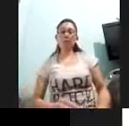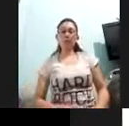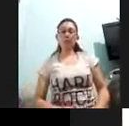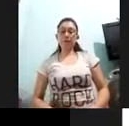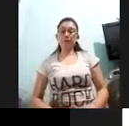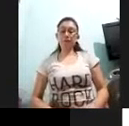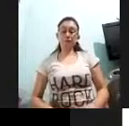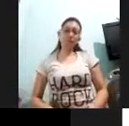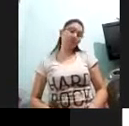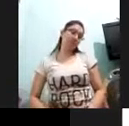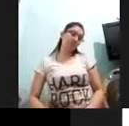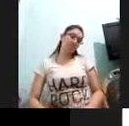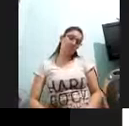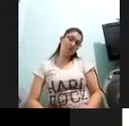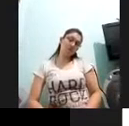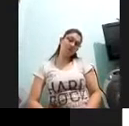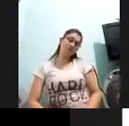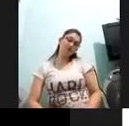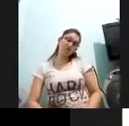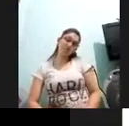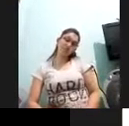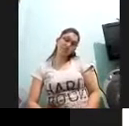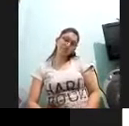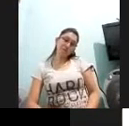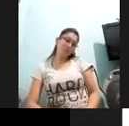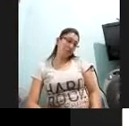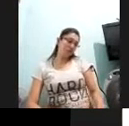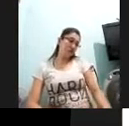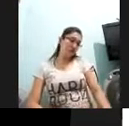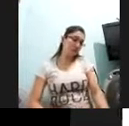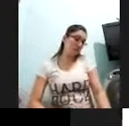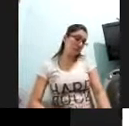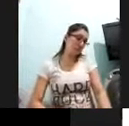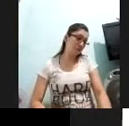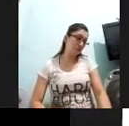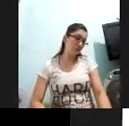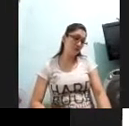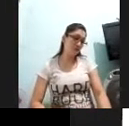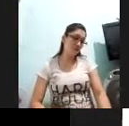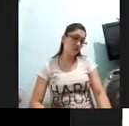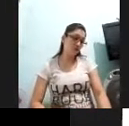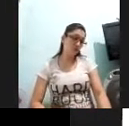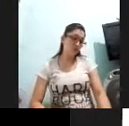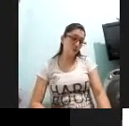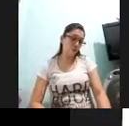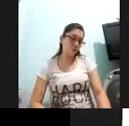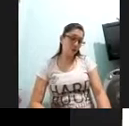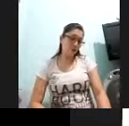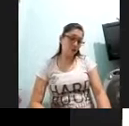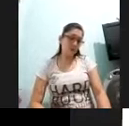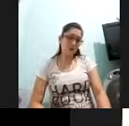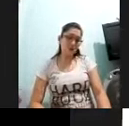Uh-huh. Todo de nuevo. Por favor, please. Okay. Good evening, my name